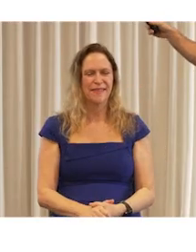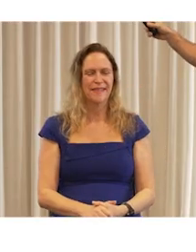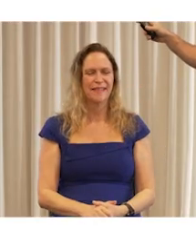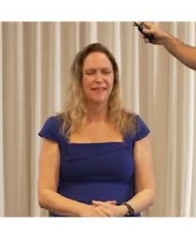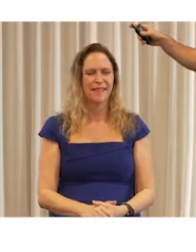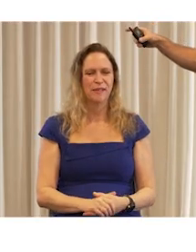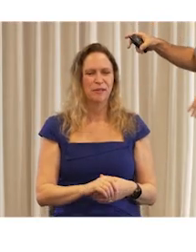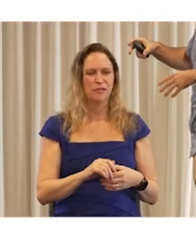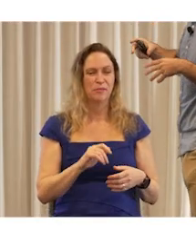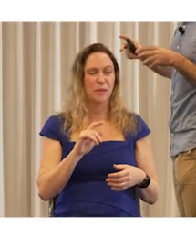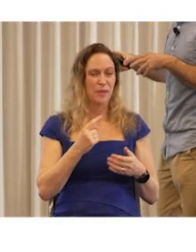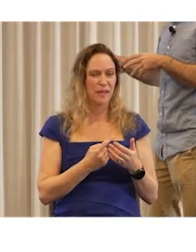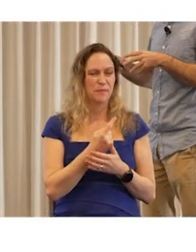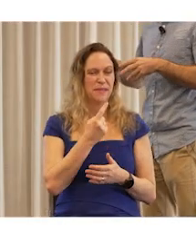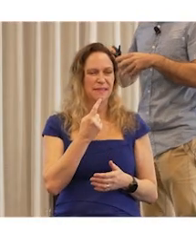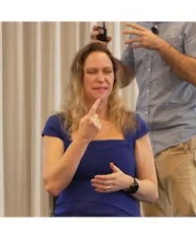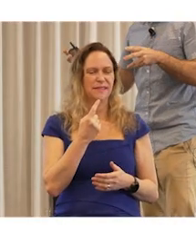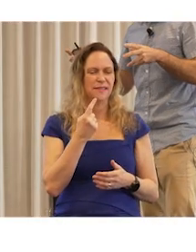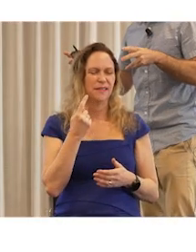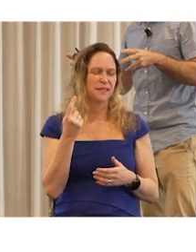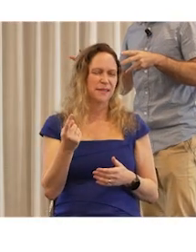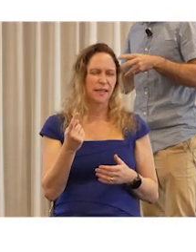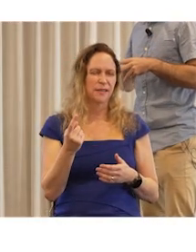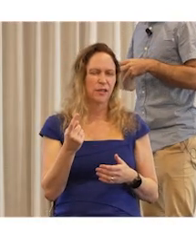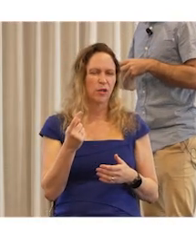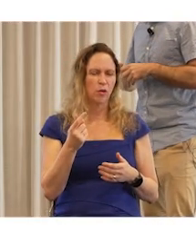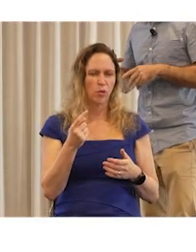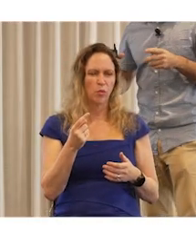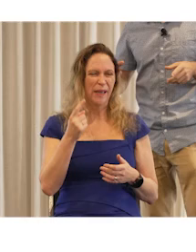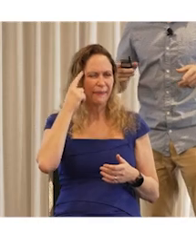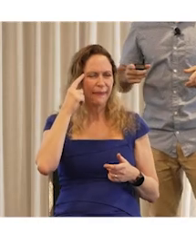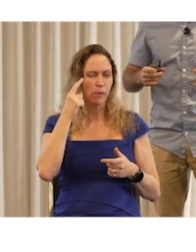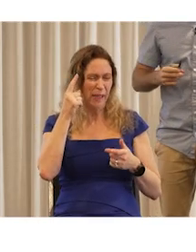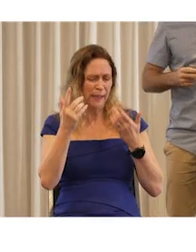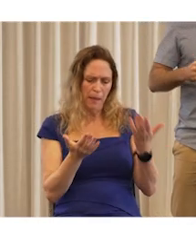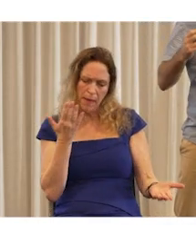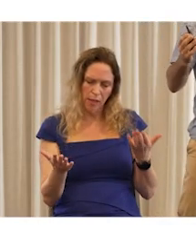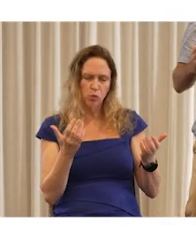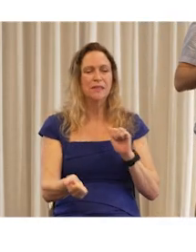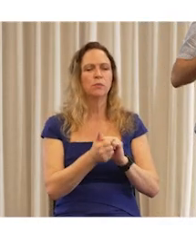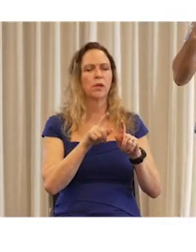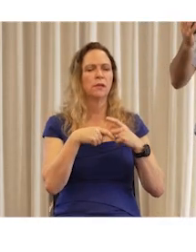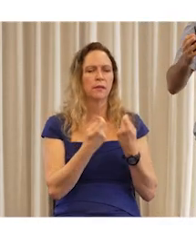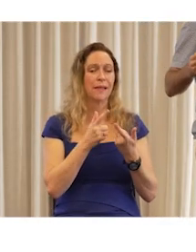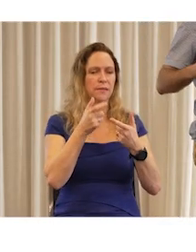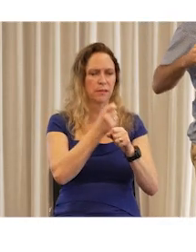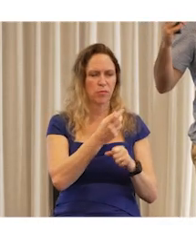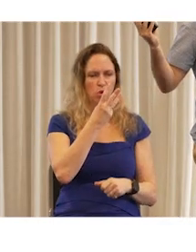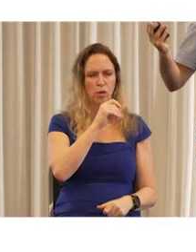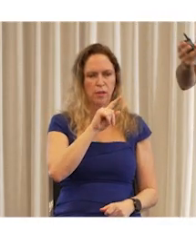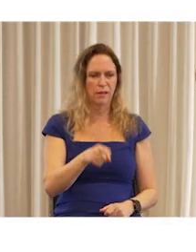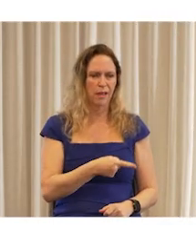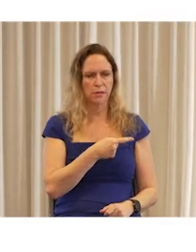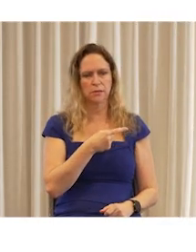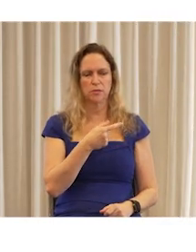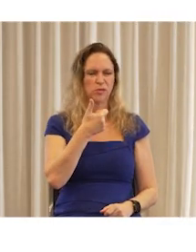But most communities can be really compared in a sporting lens to a football game, where 30,000, 60,000, in